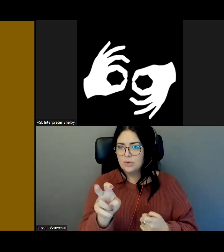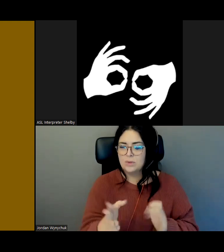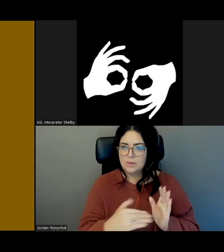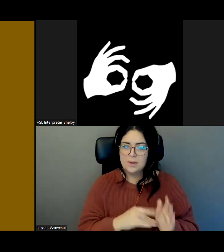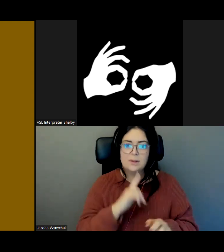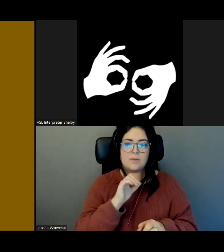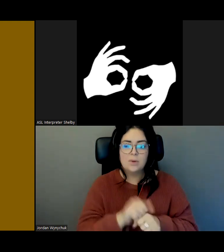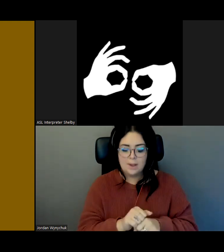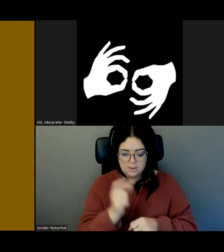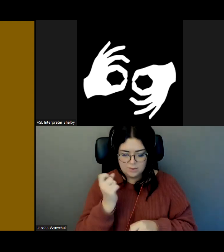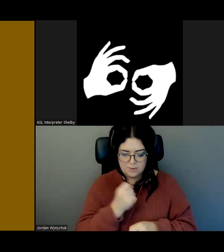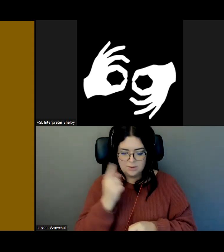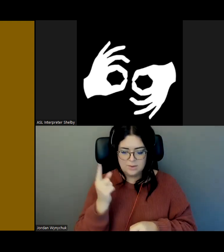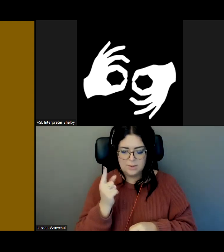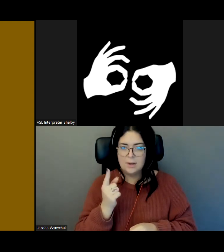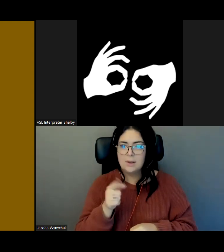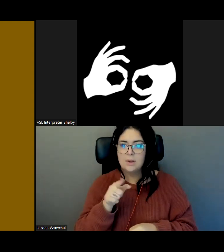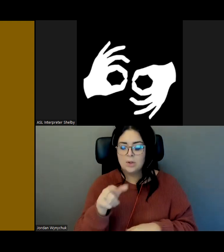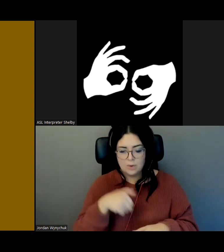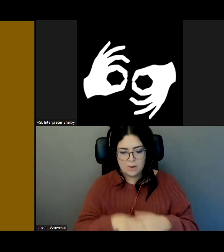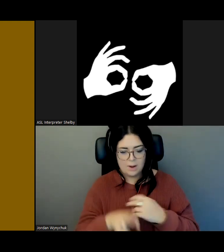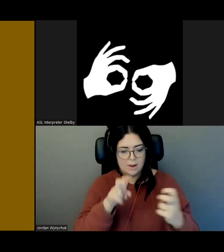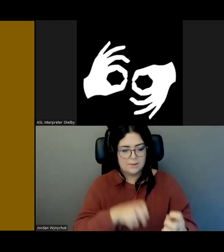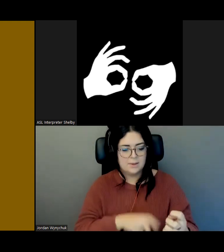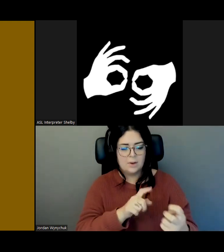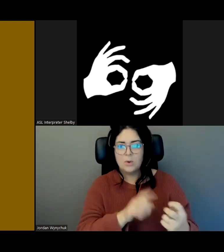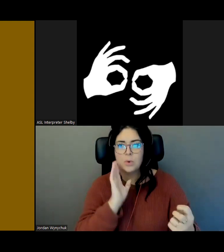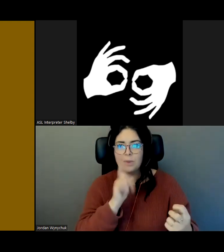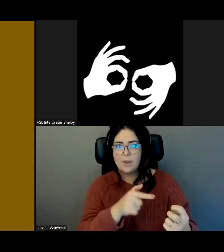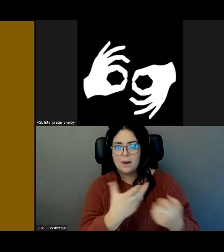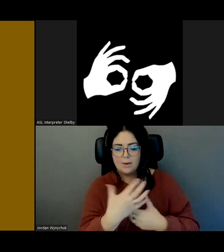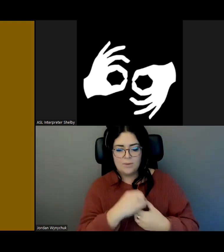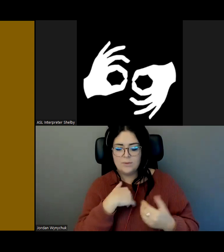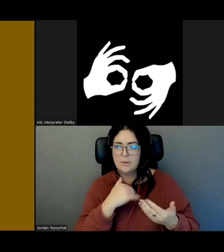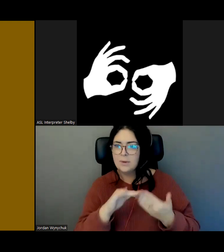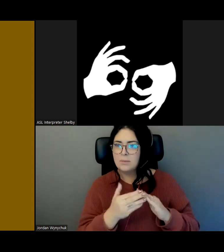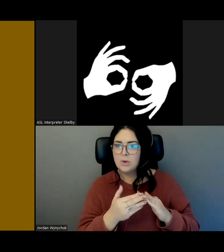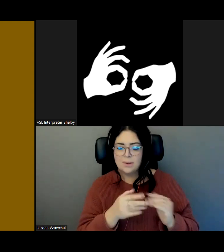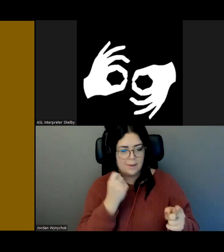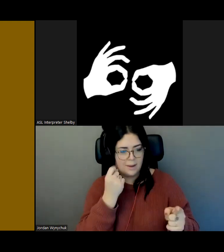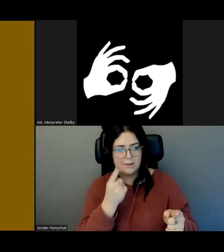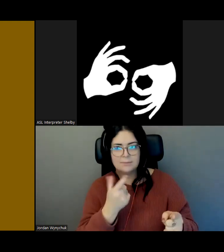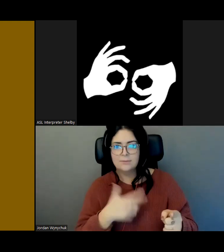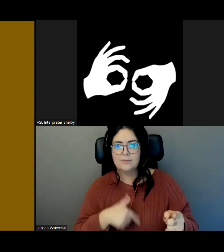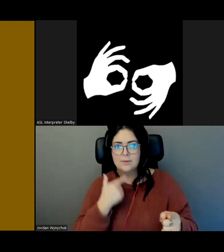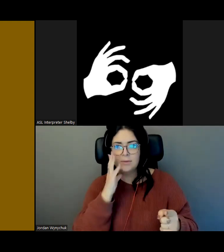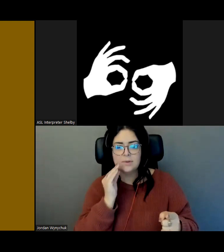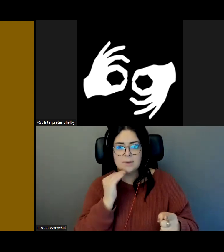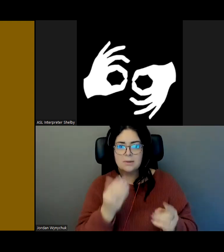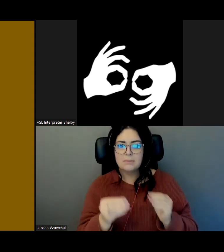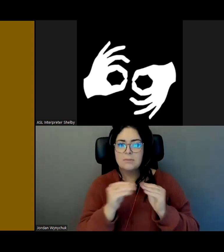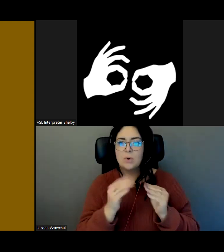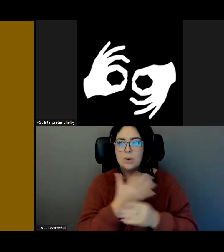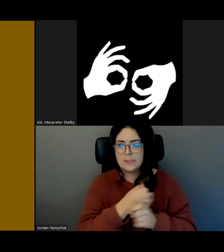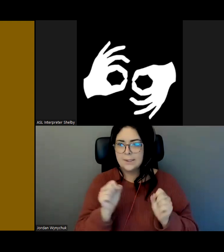powerful when you can walk into a room and know that the counselor is part of the community, and it adds a level of safety